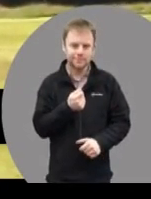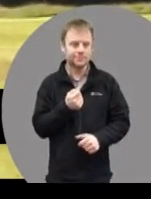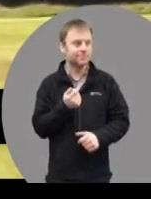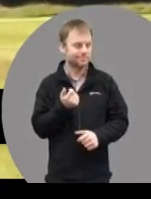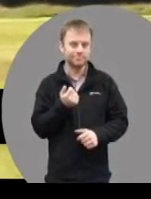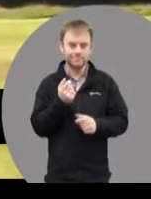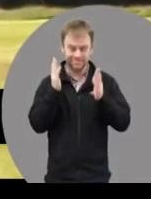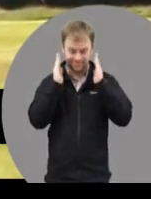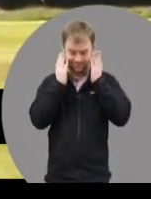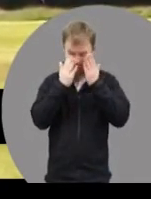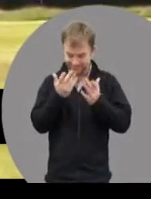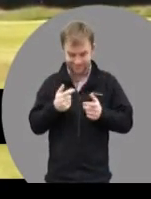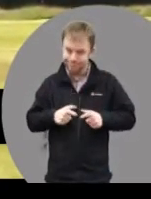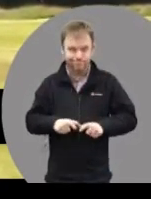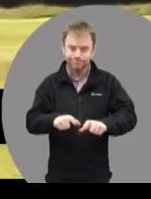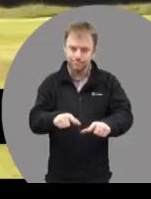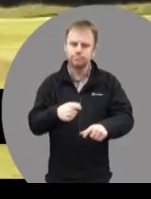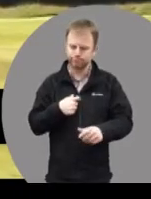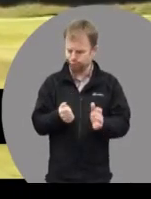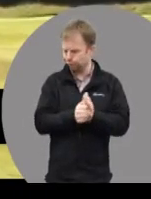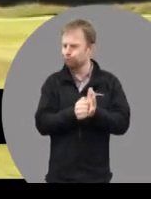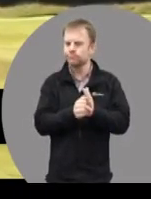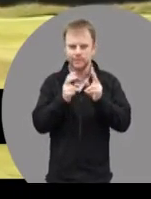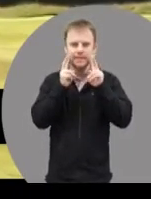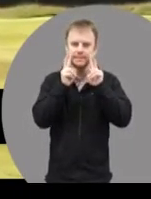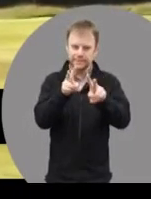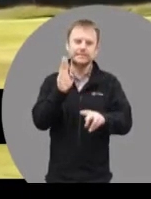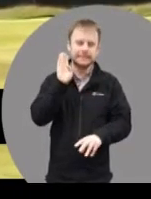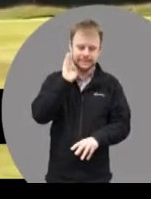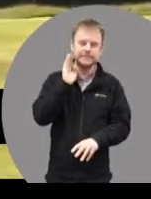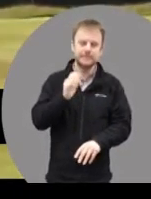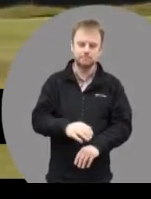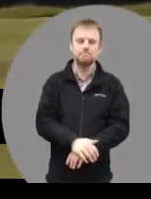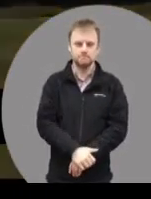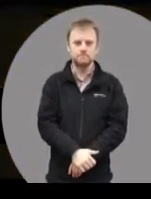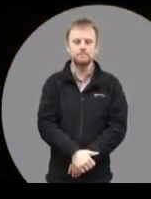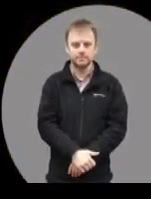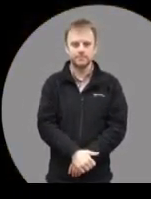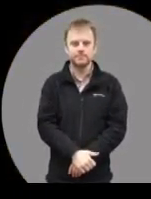Oh, absolutely. I mean, it was just incredibly difficult there. Just that obviously I play golf and hit balls every single day. To have no feeling